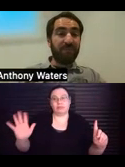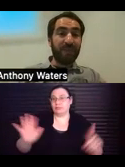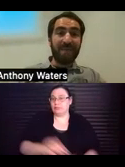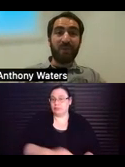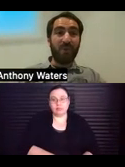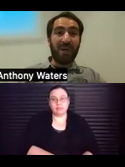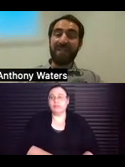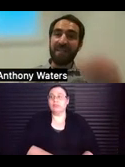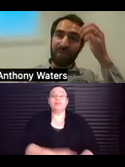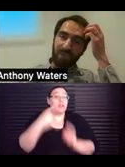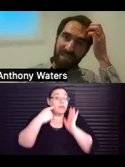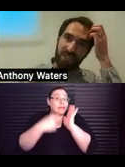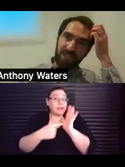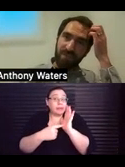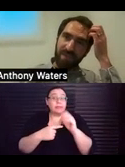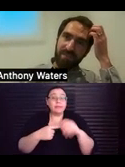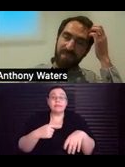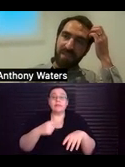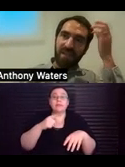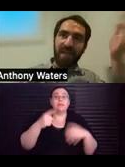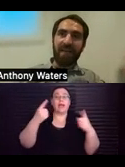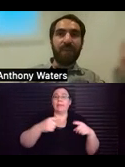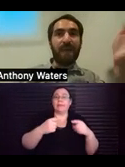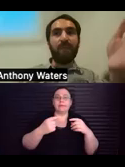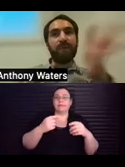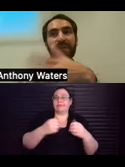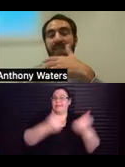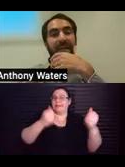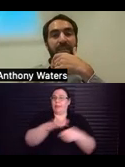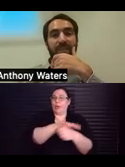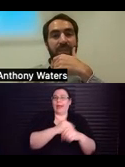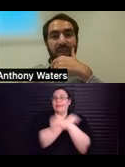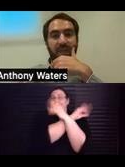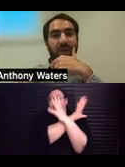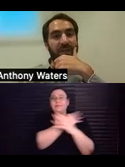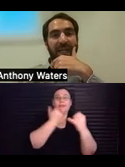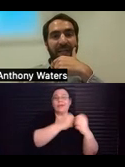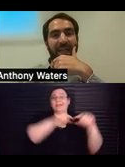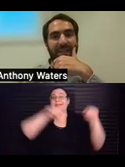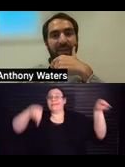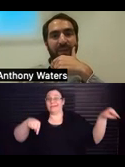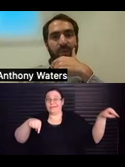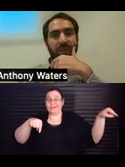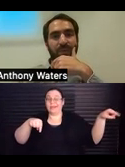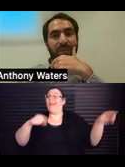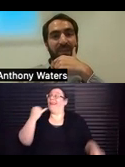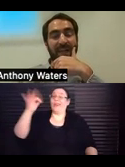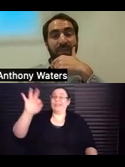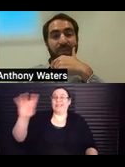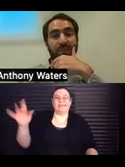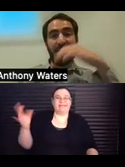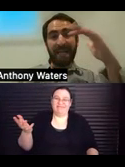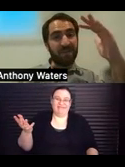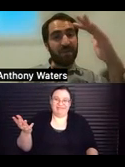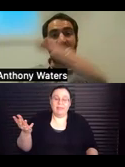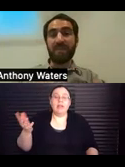So if, for example, you are in a different location from them, then that wouldn't be the time to call 988. That would be the time if